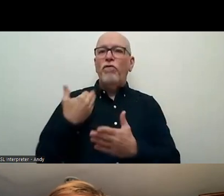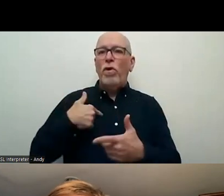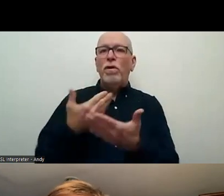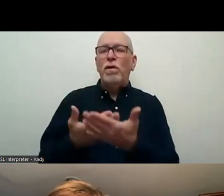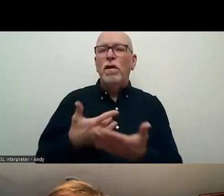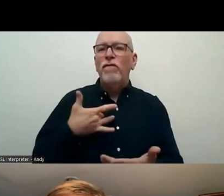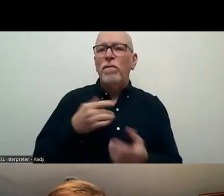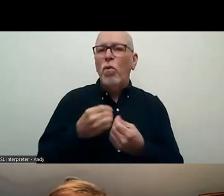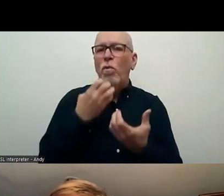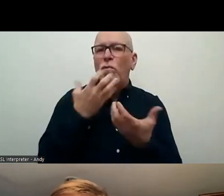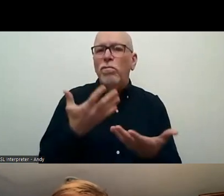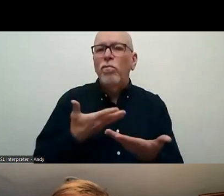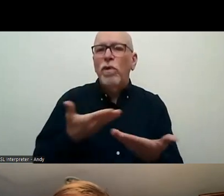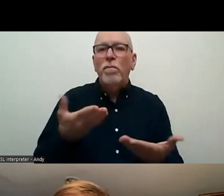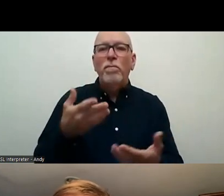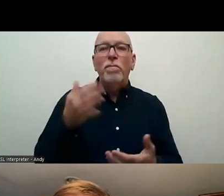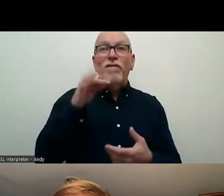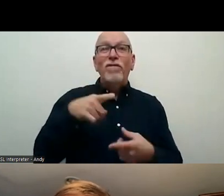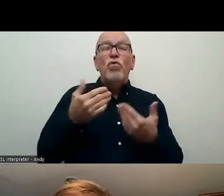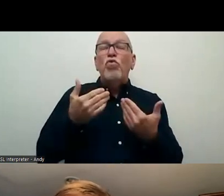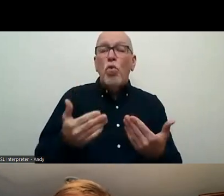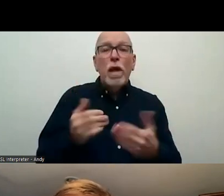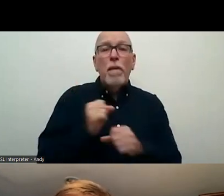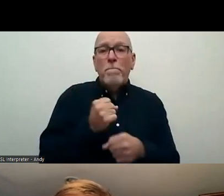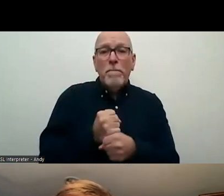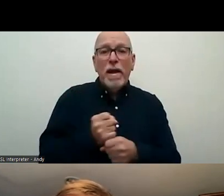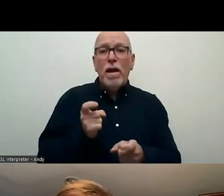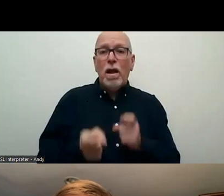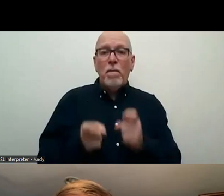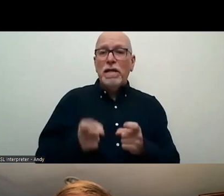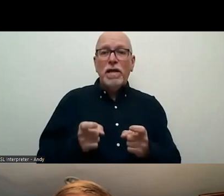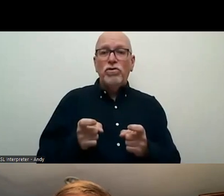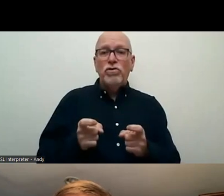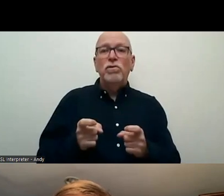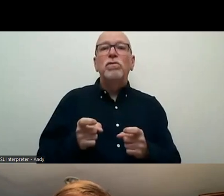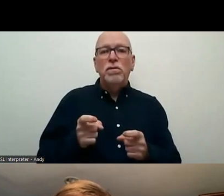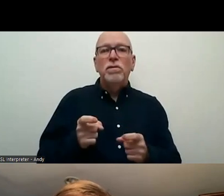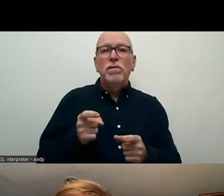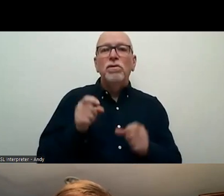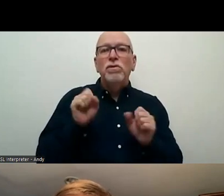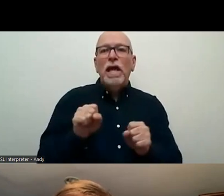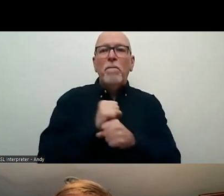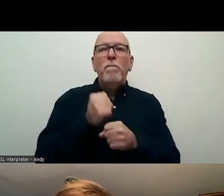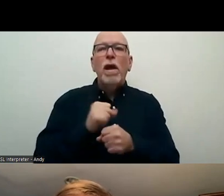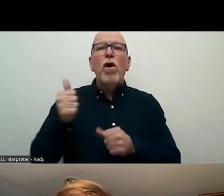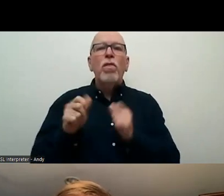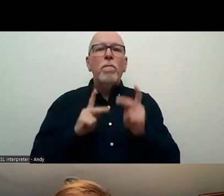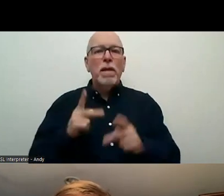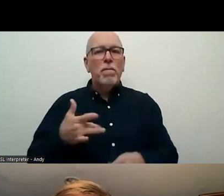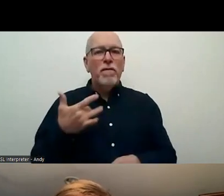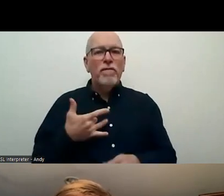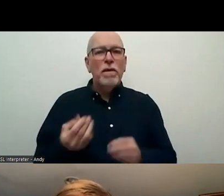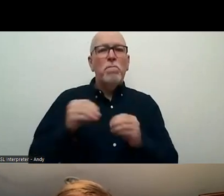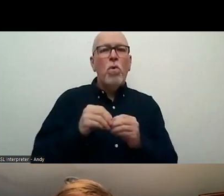going ahead and making those accommodations you're able to make other people feel so much more